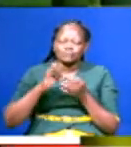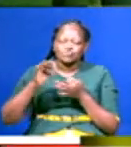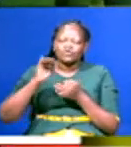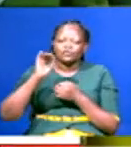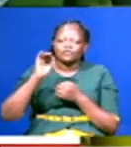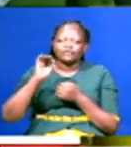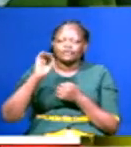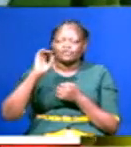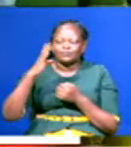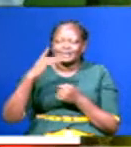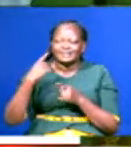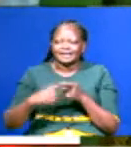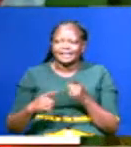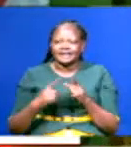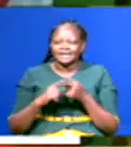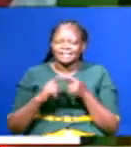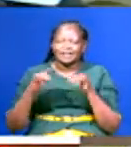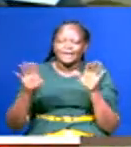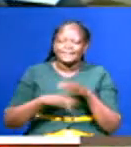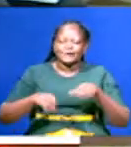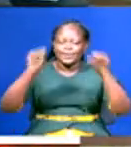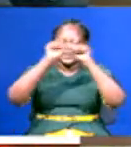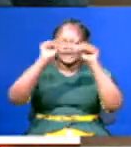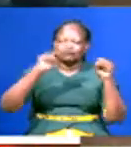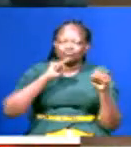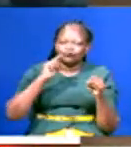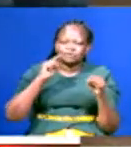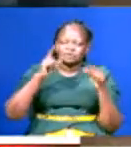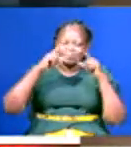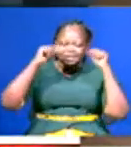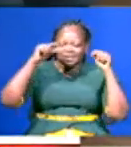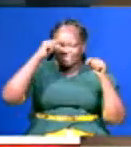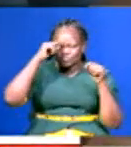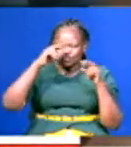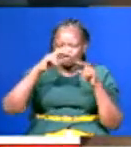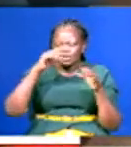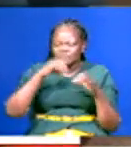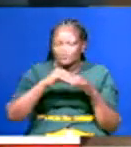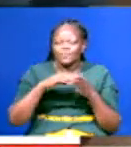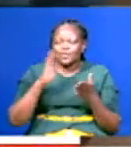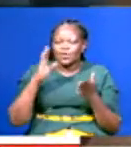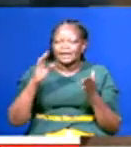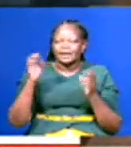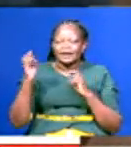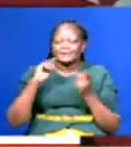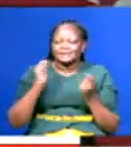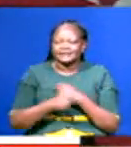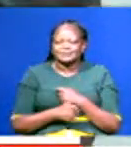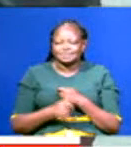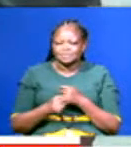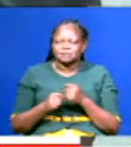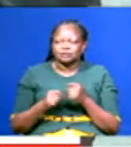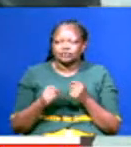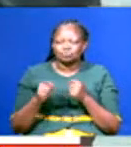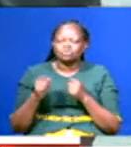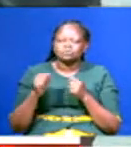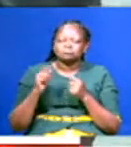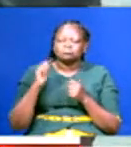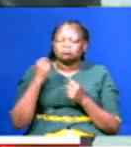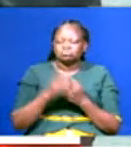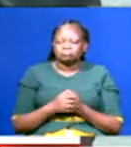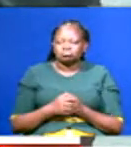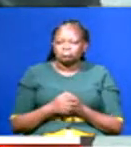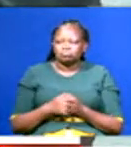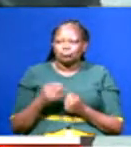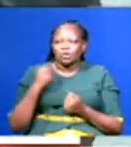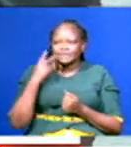consecutive year, the deputy president urged the Japanese government to invest more in climate change mitigation strategies in Kenya. I really want to say